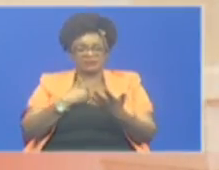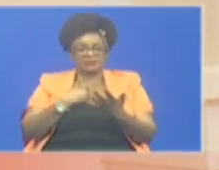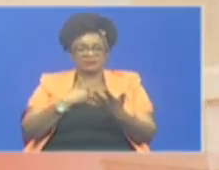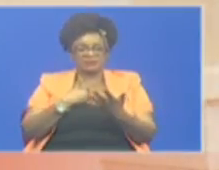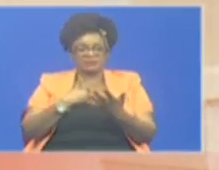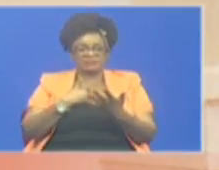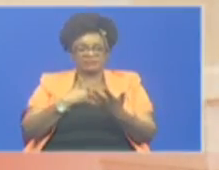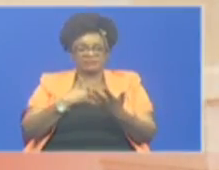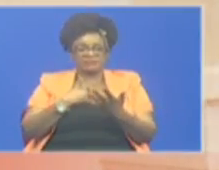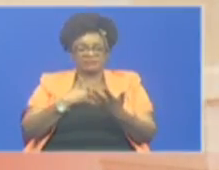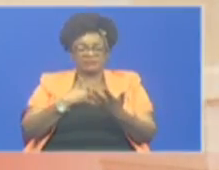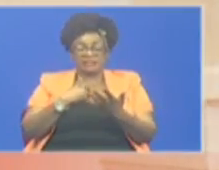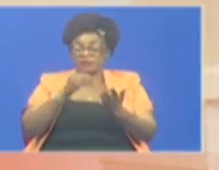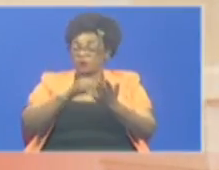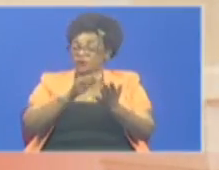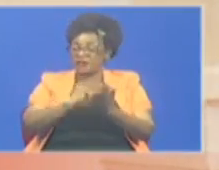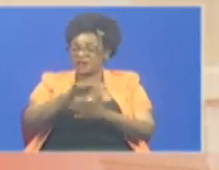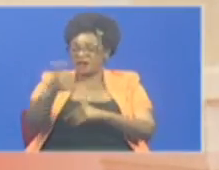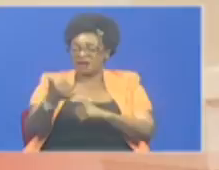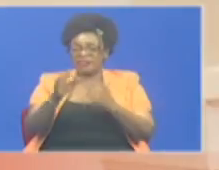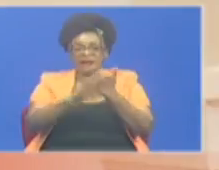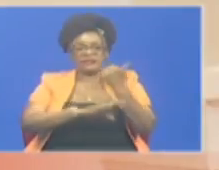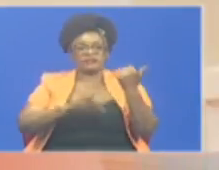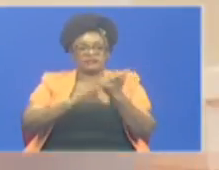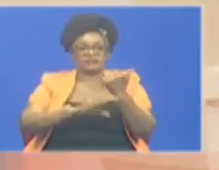in other countries across the world.